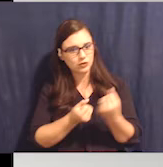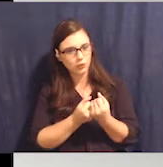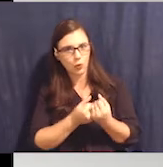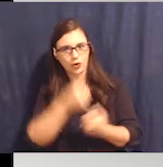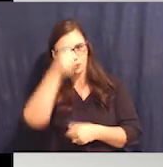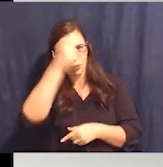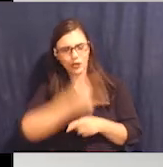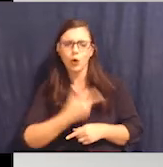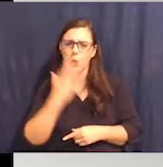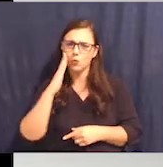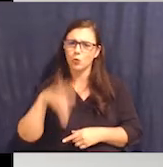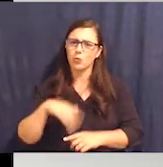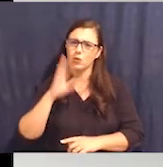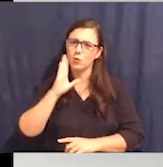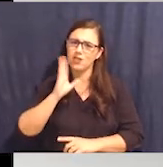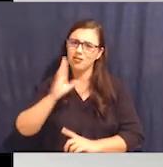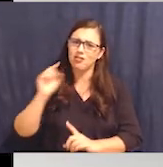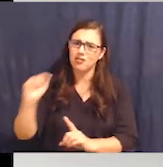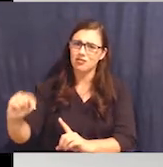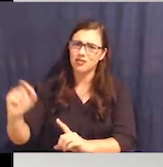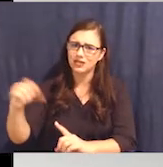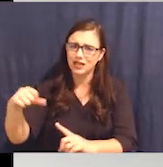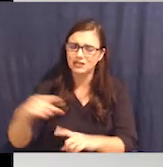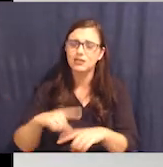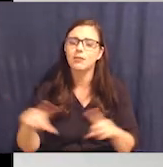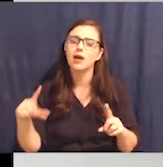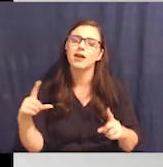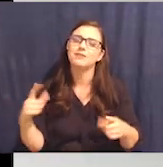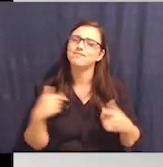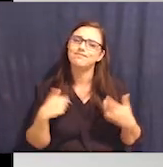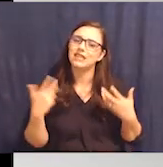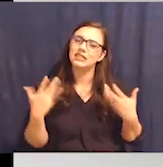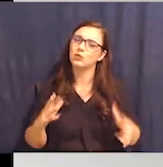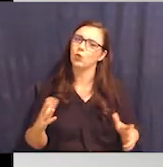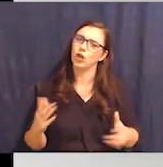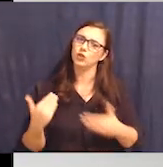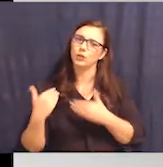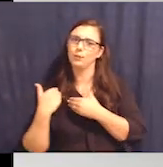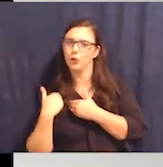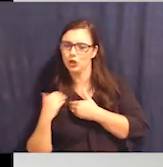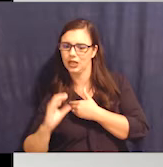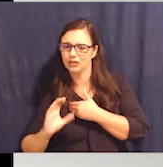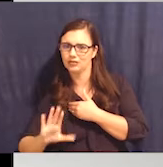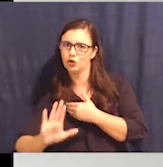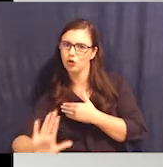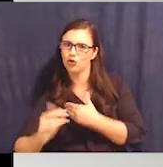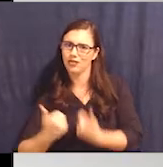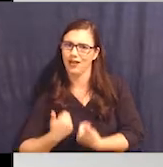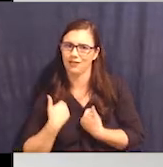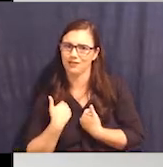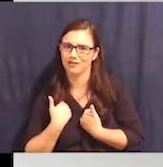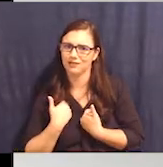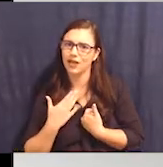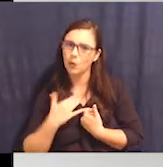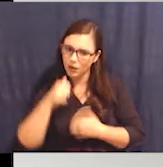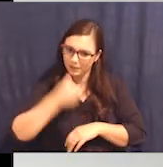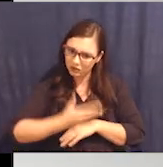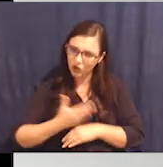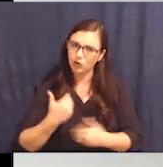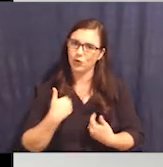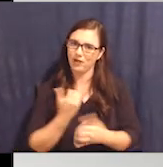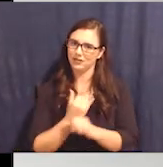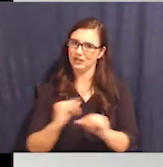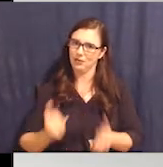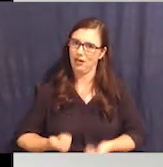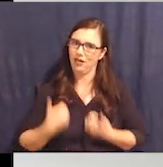won't be there for her brother. I knew she would. But I didn't want to burden her life. I wanted her to be able to have the